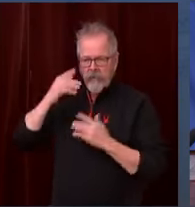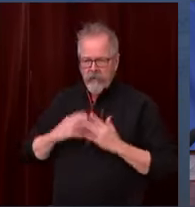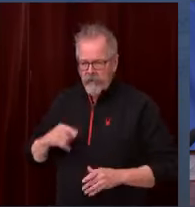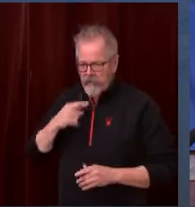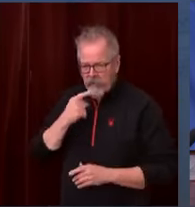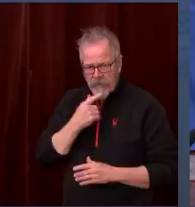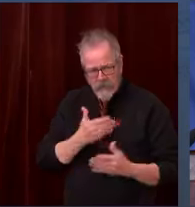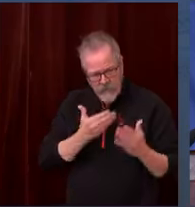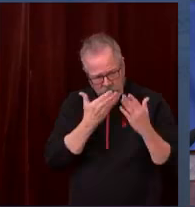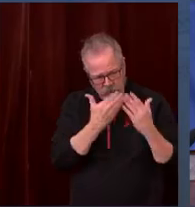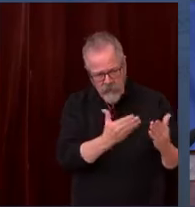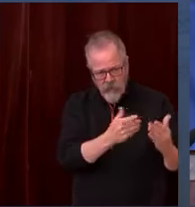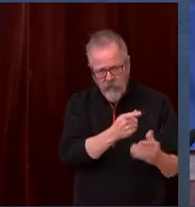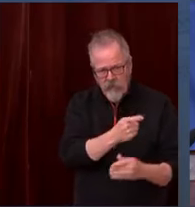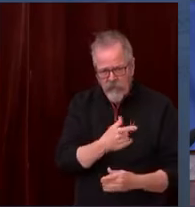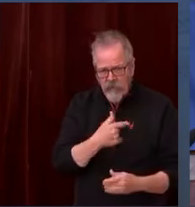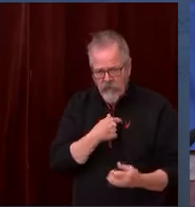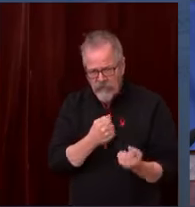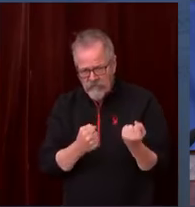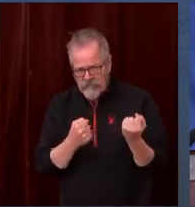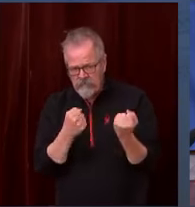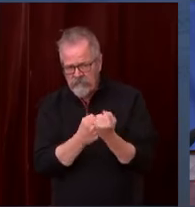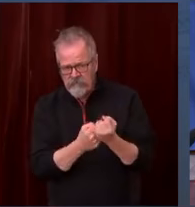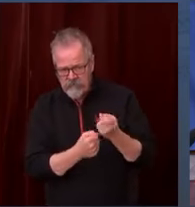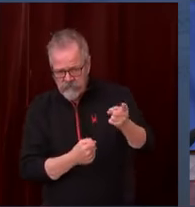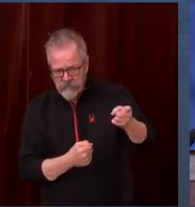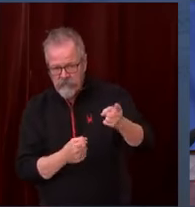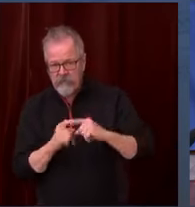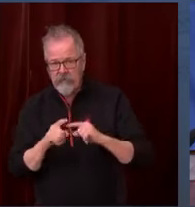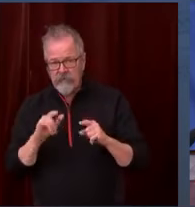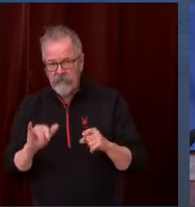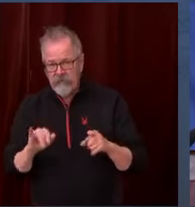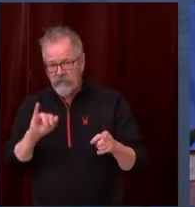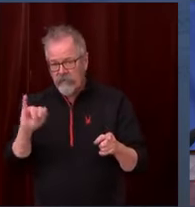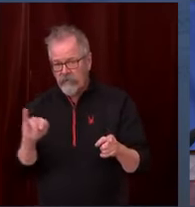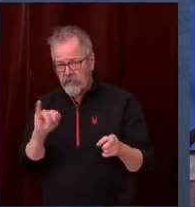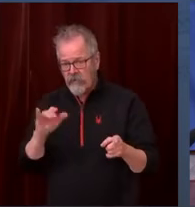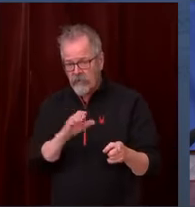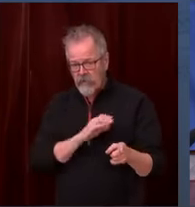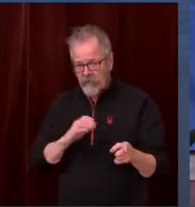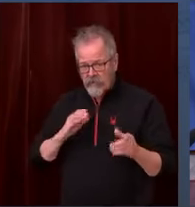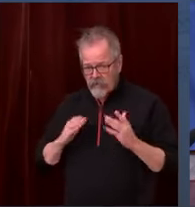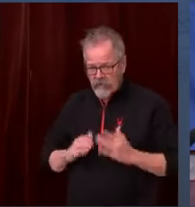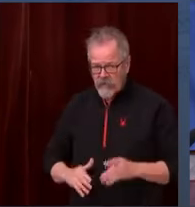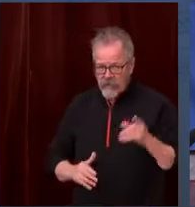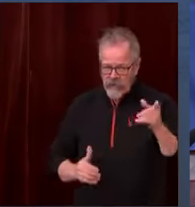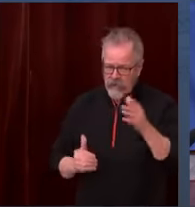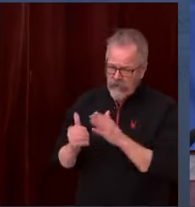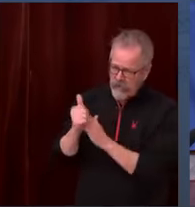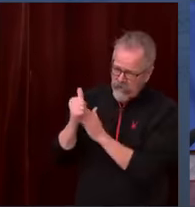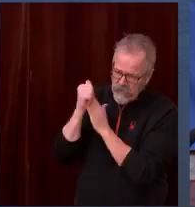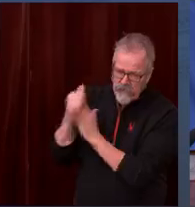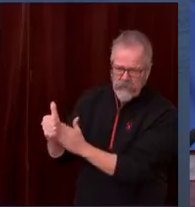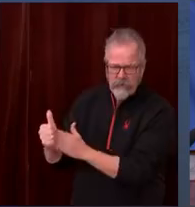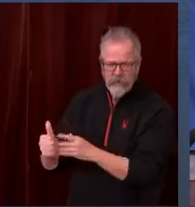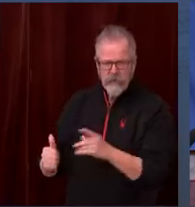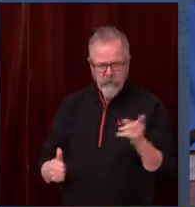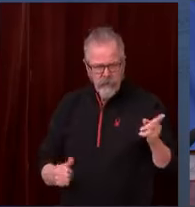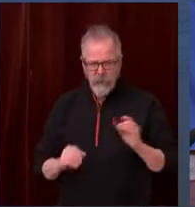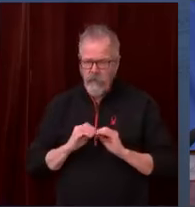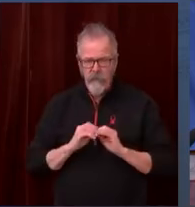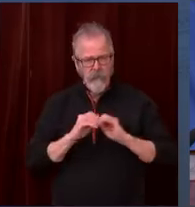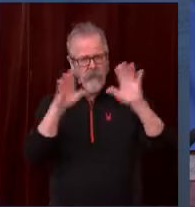the driving force in this effort. You can sense the tone of Mike's voice that he gets the inequity of this. He has been a champ